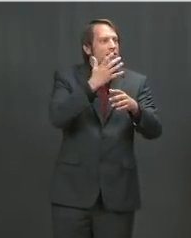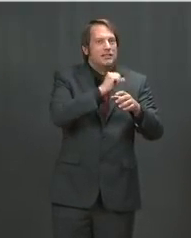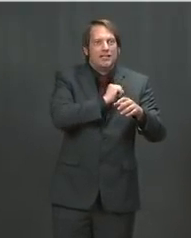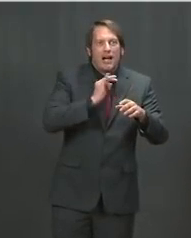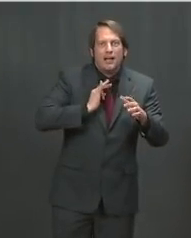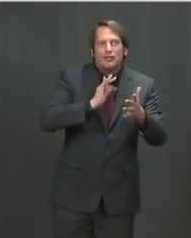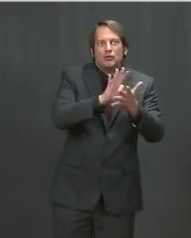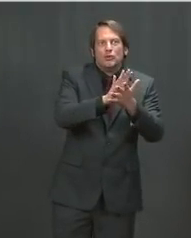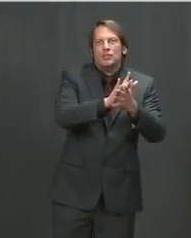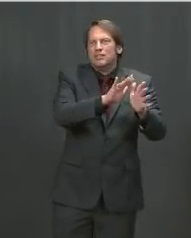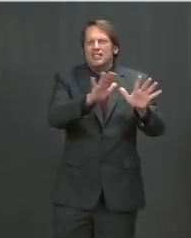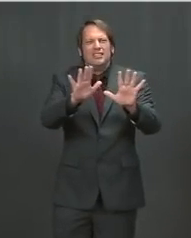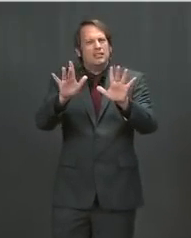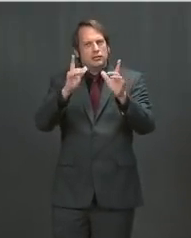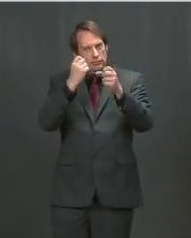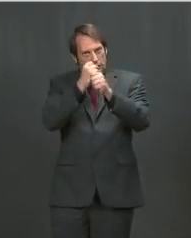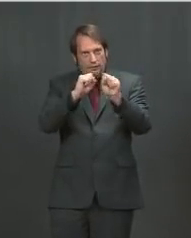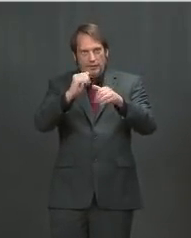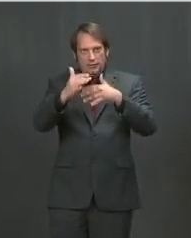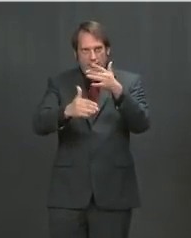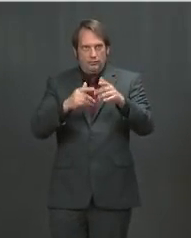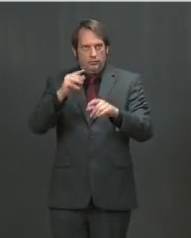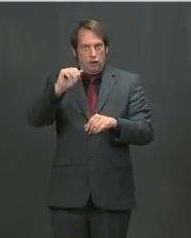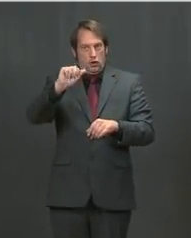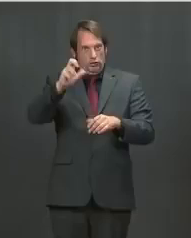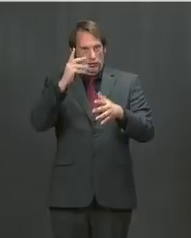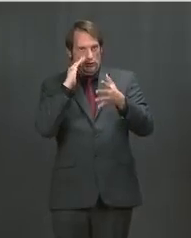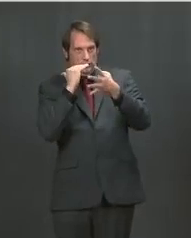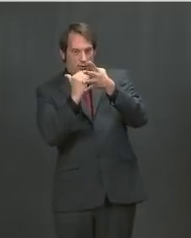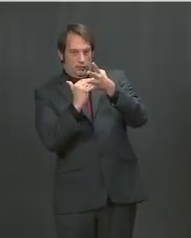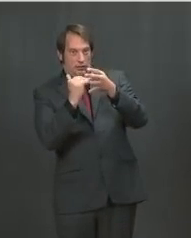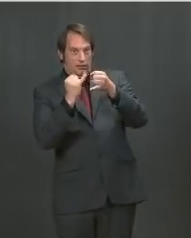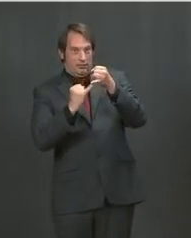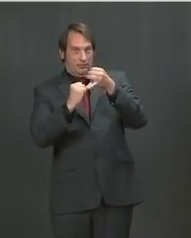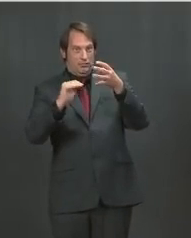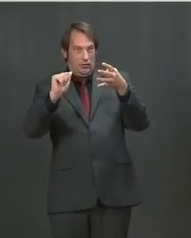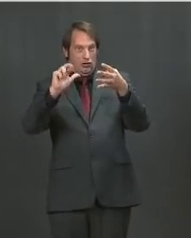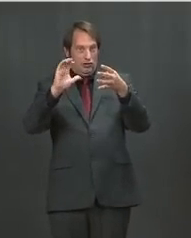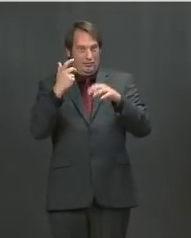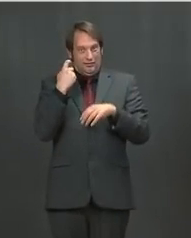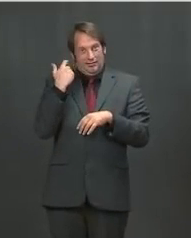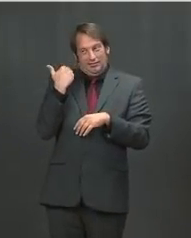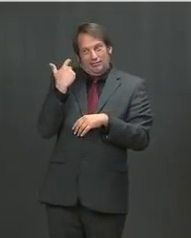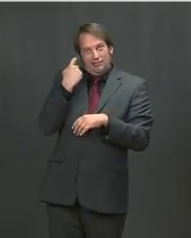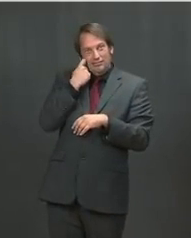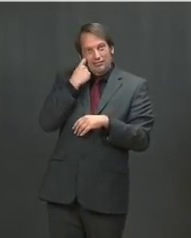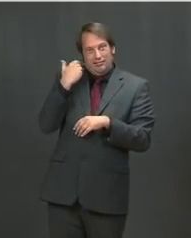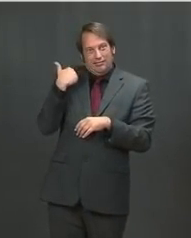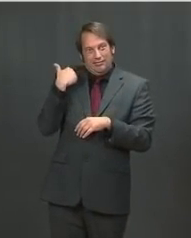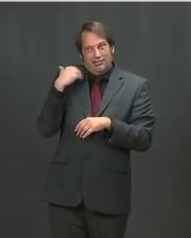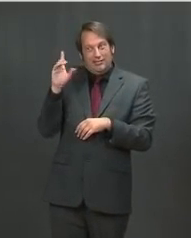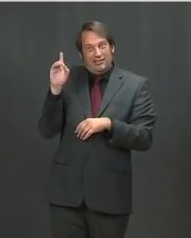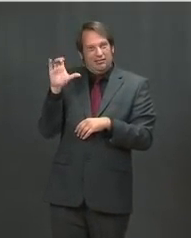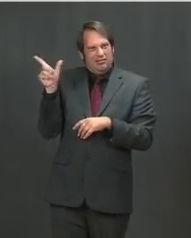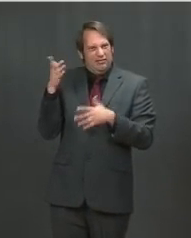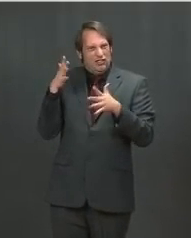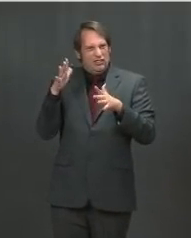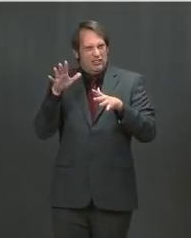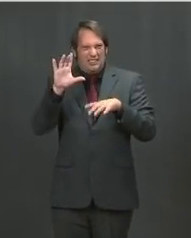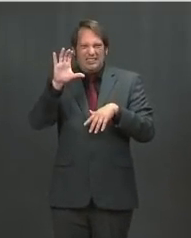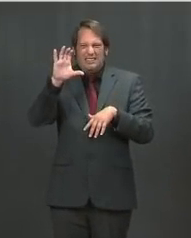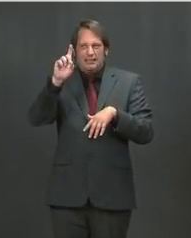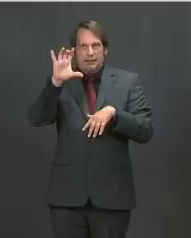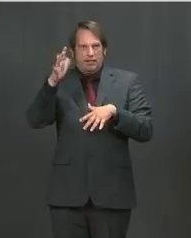yesterday, as of the end of March, the latest CDC estimates show that almost